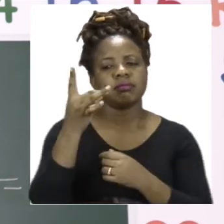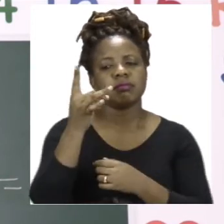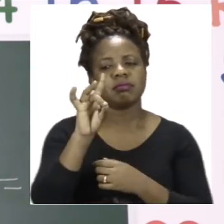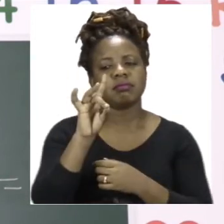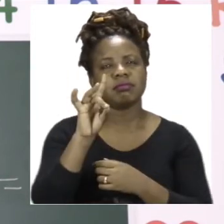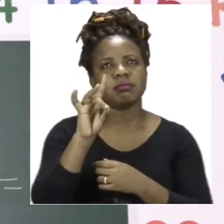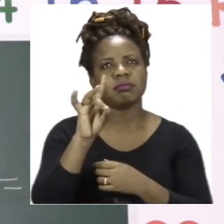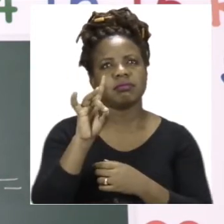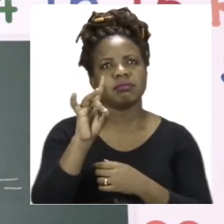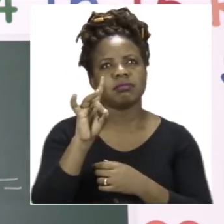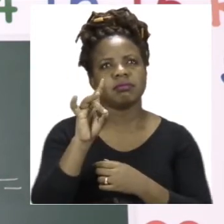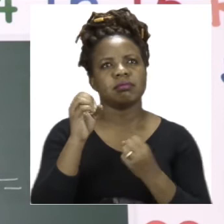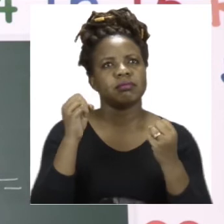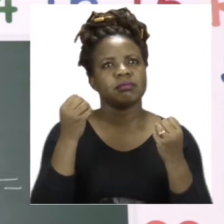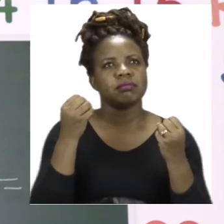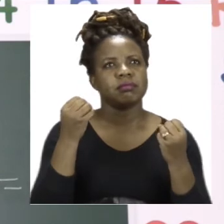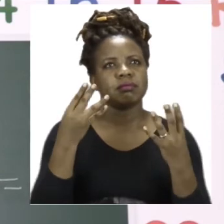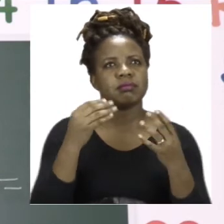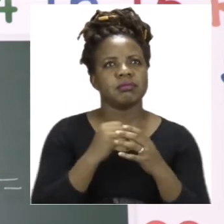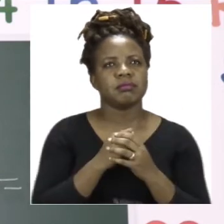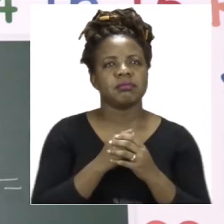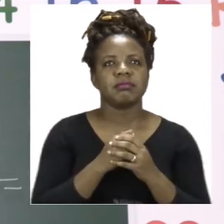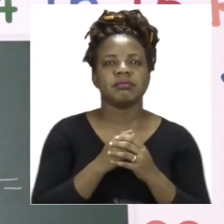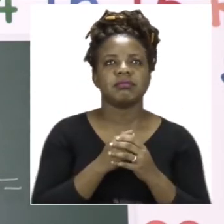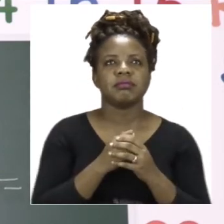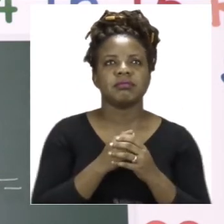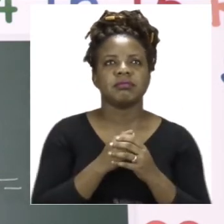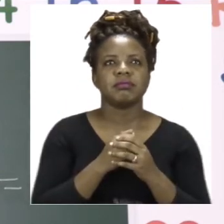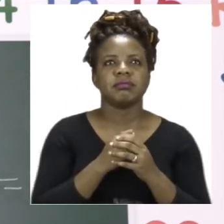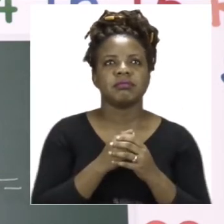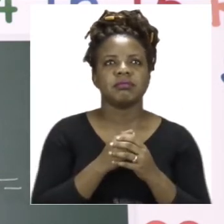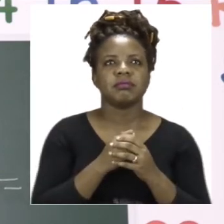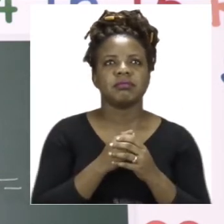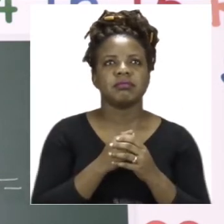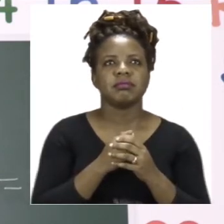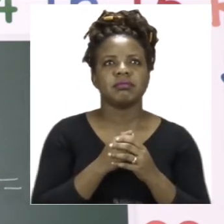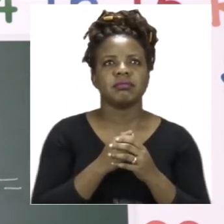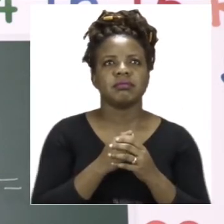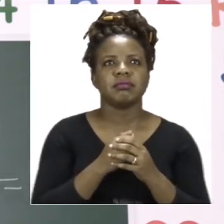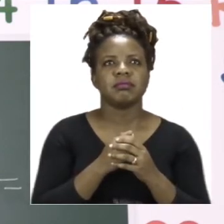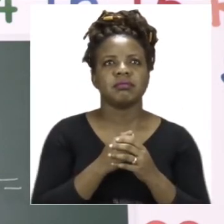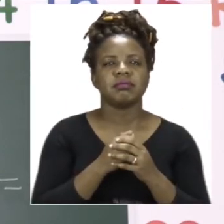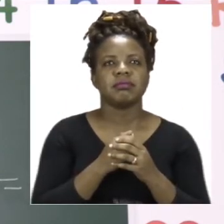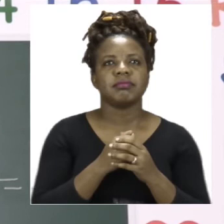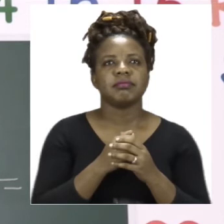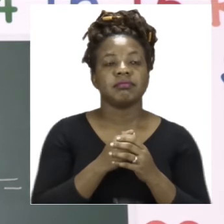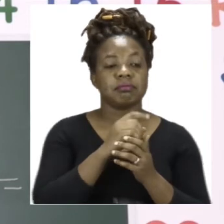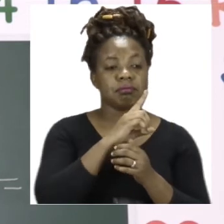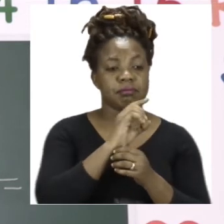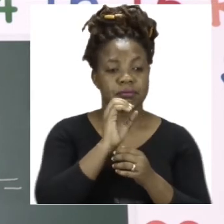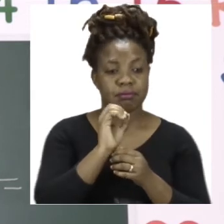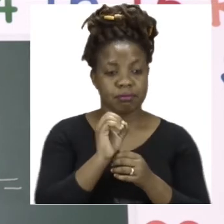our 8 with our fingers. 8, there we go. Are there 8? Yes, they are. So we're